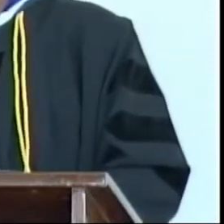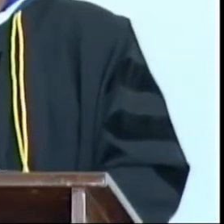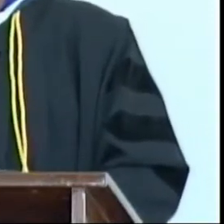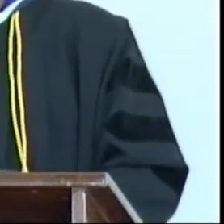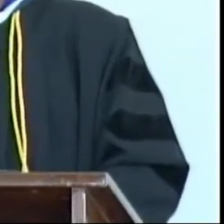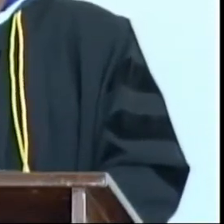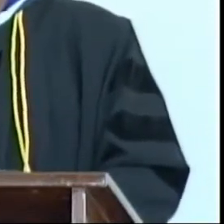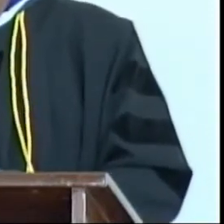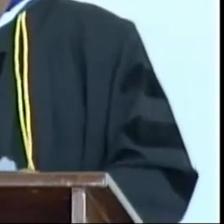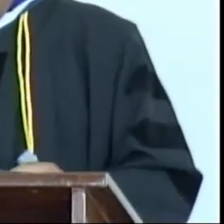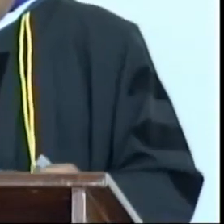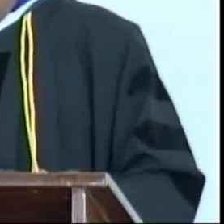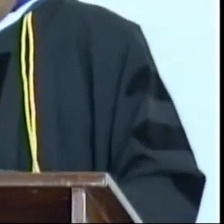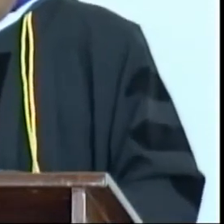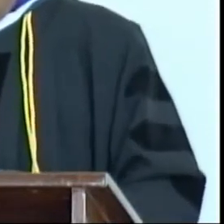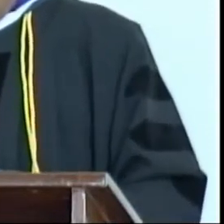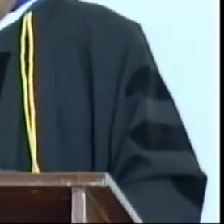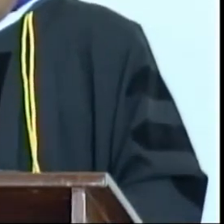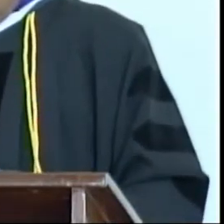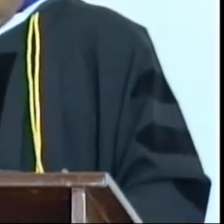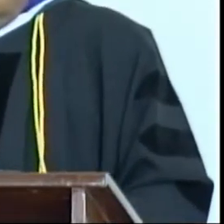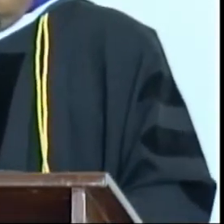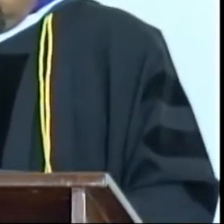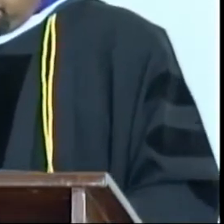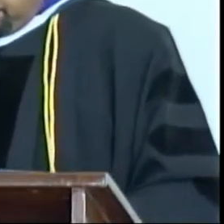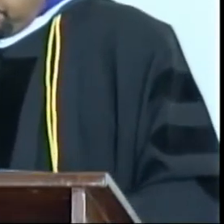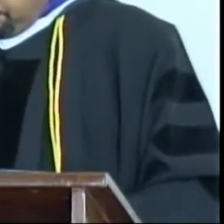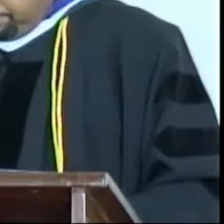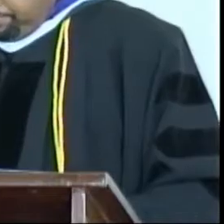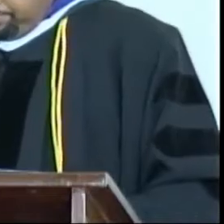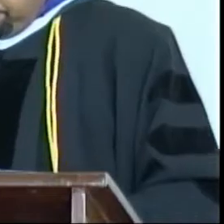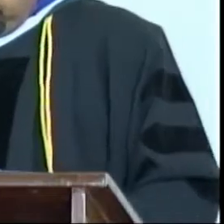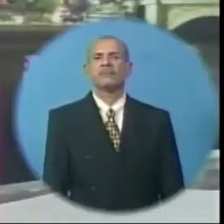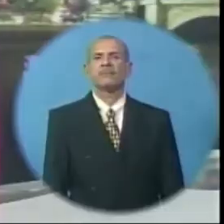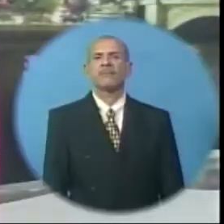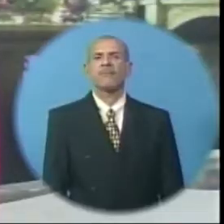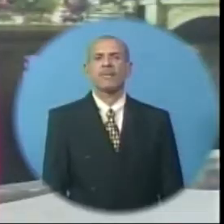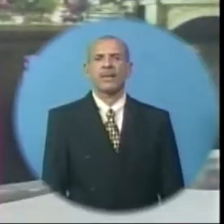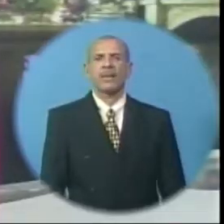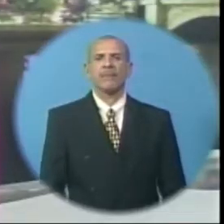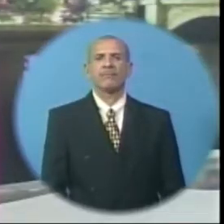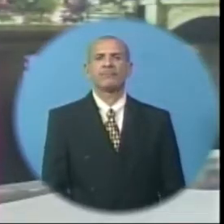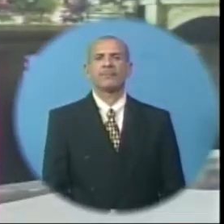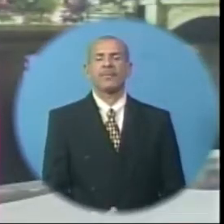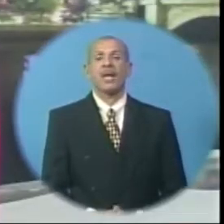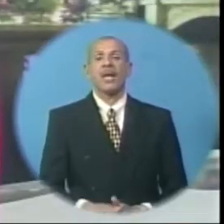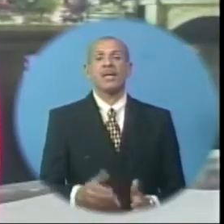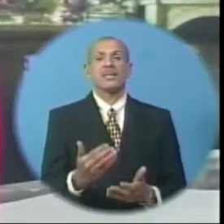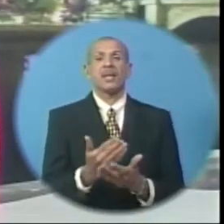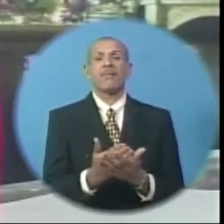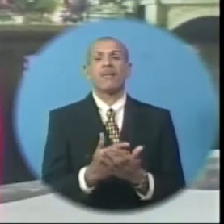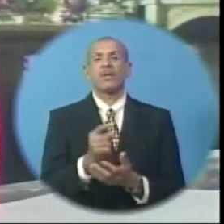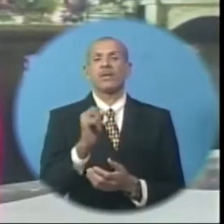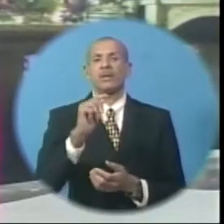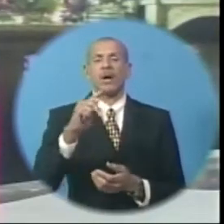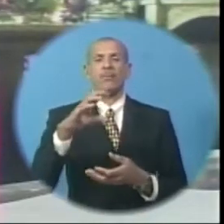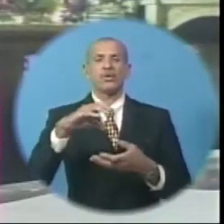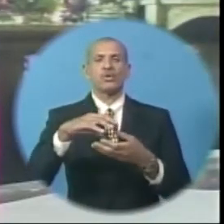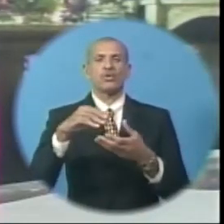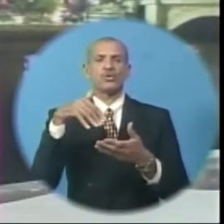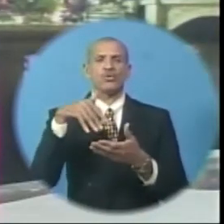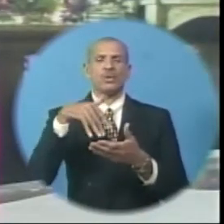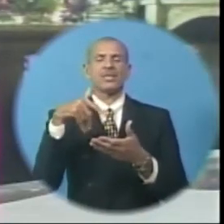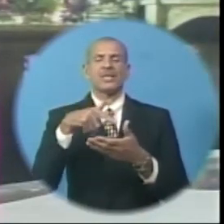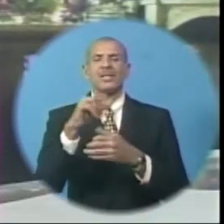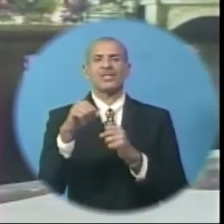a system that perpetuates this cycle of absurdity. Some of the top students in this year's Common Entrance